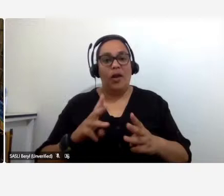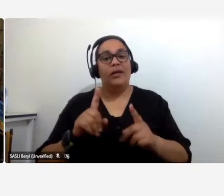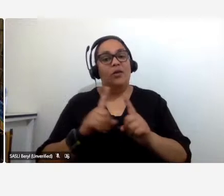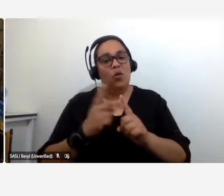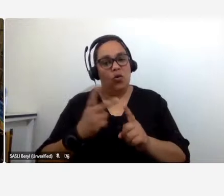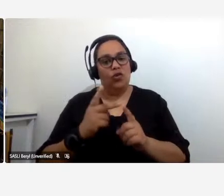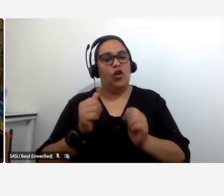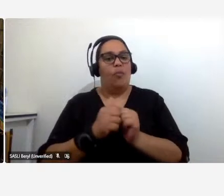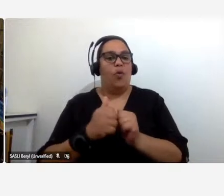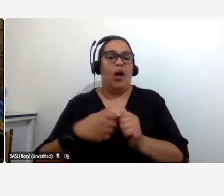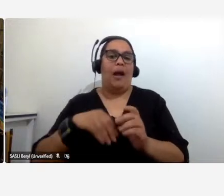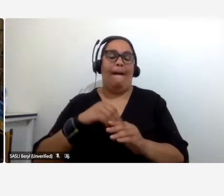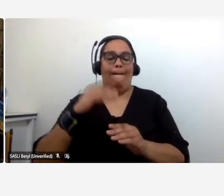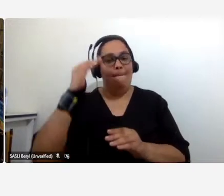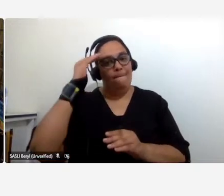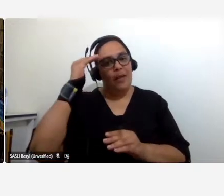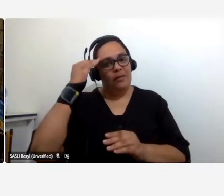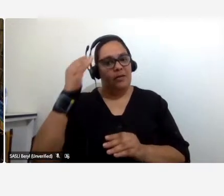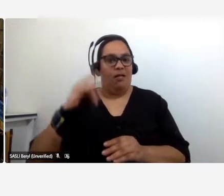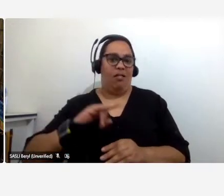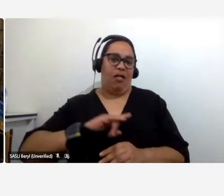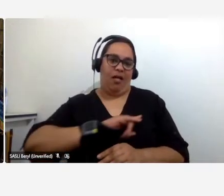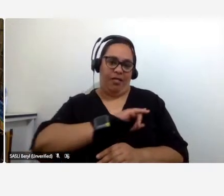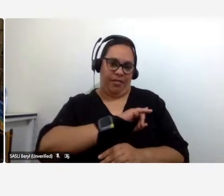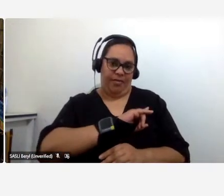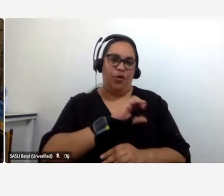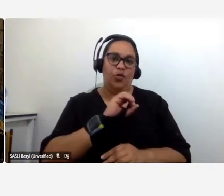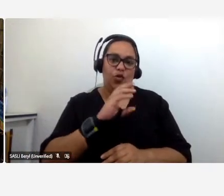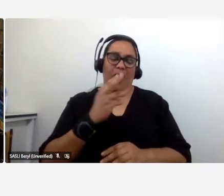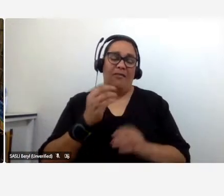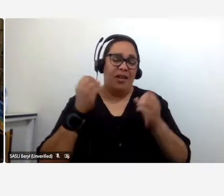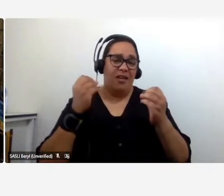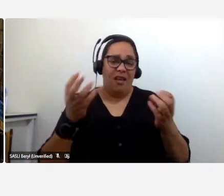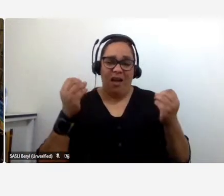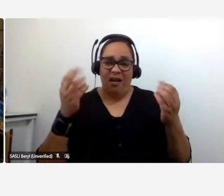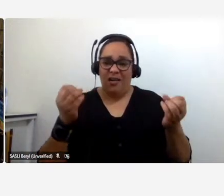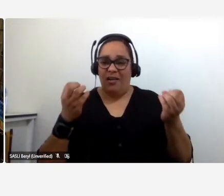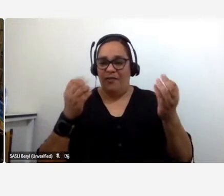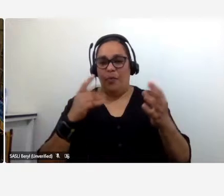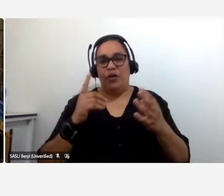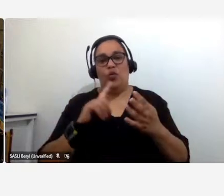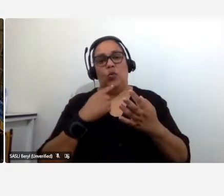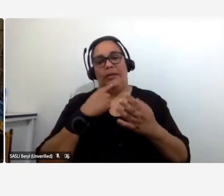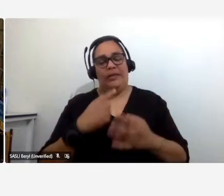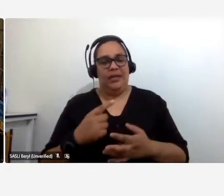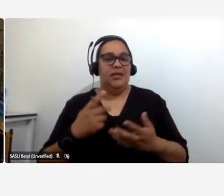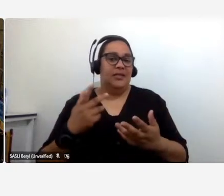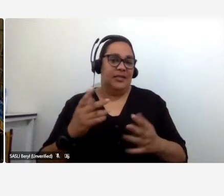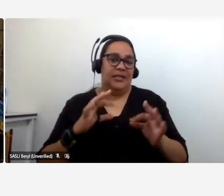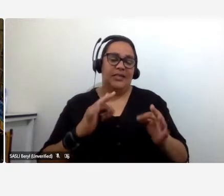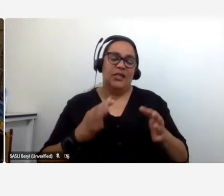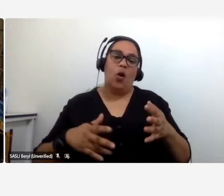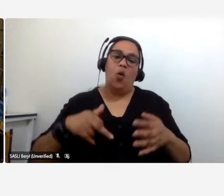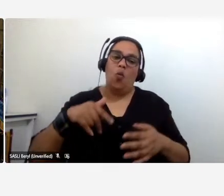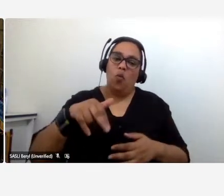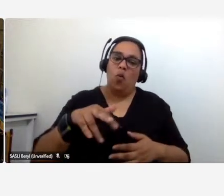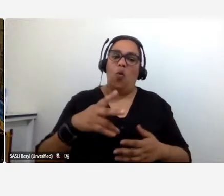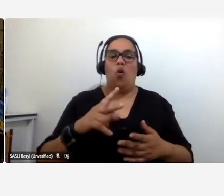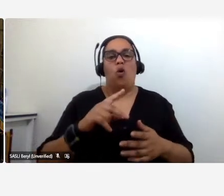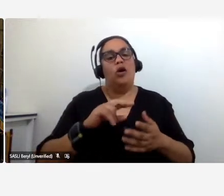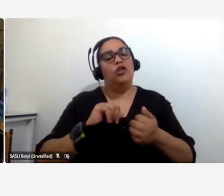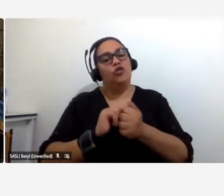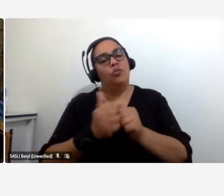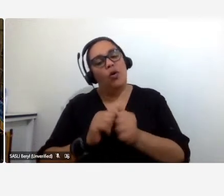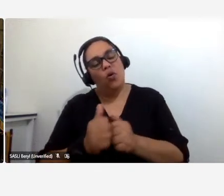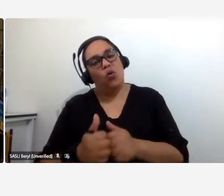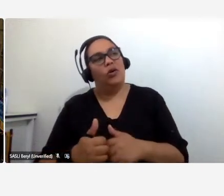partnerships around mental health. So there's lots of data that says taking a walk, playing